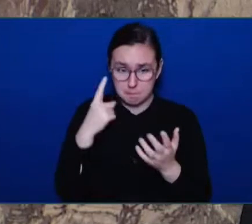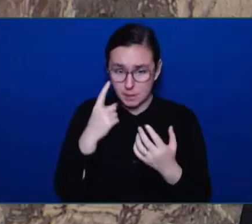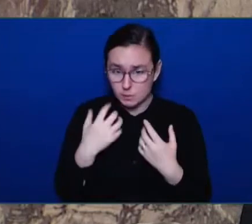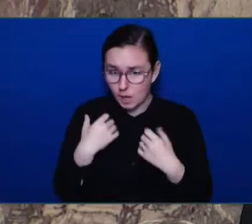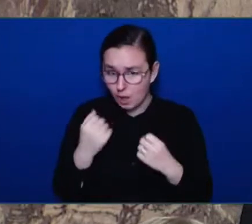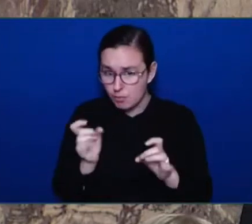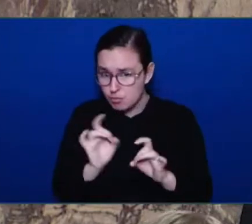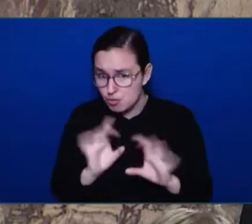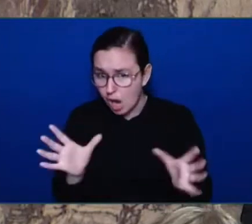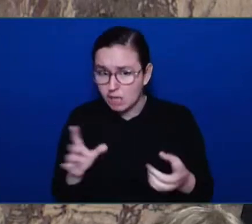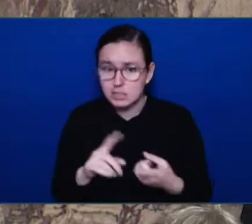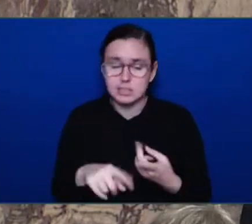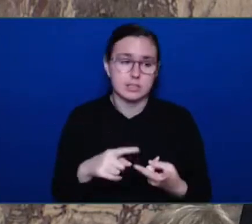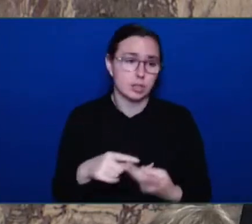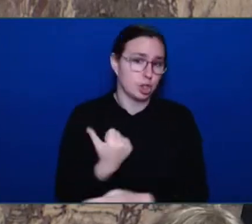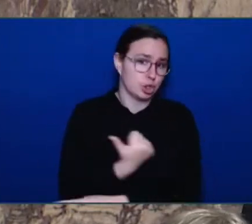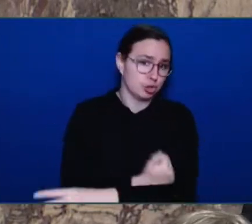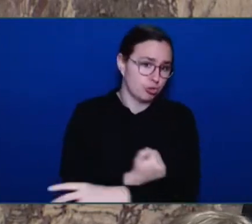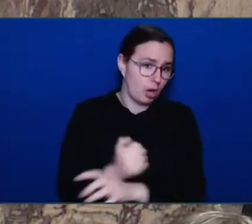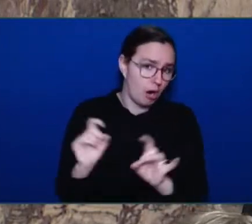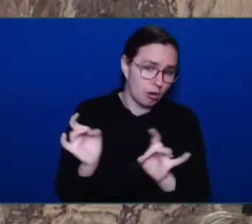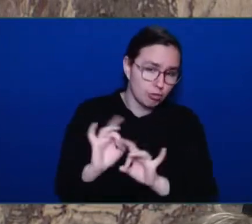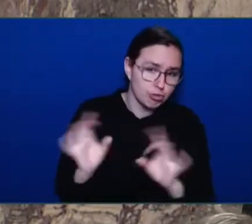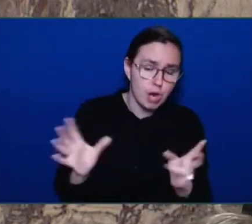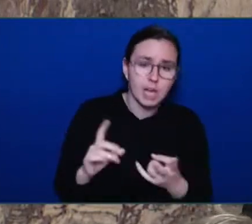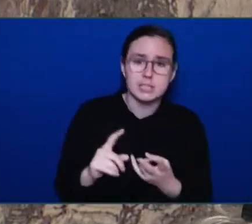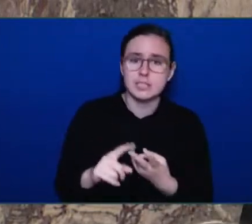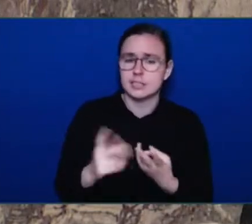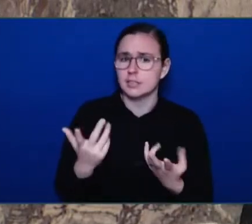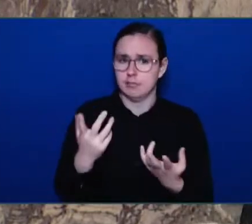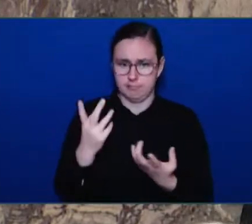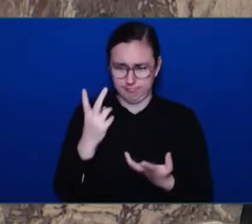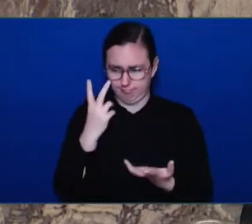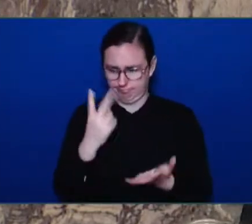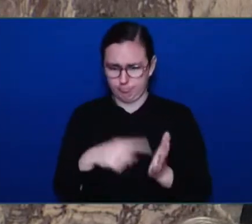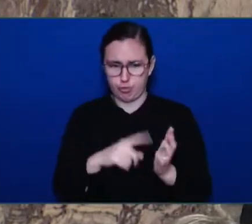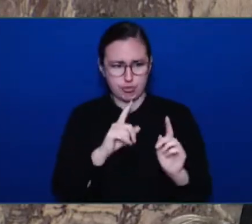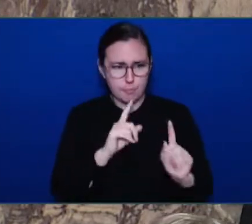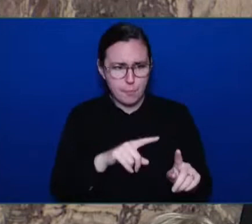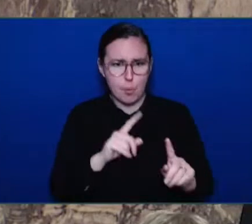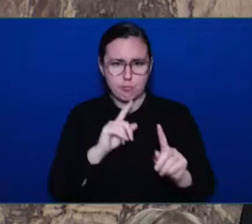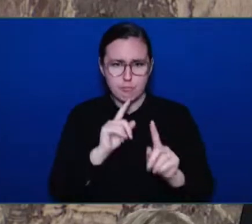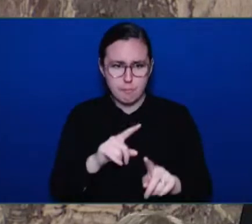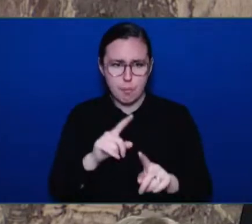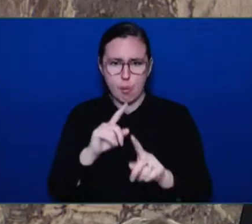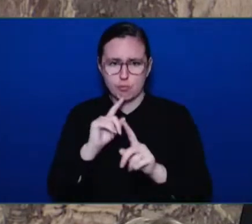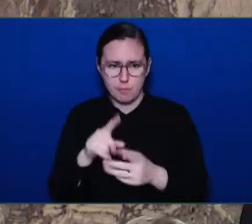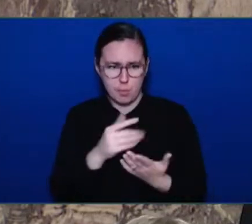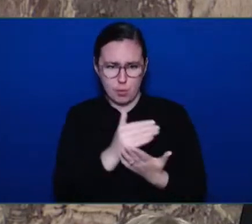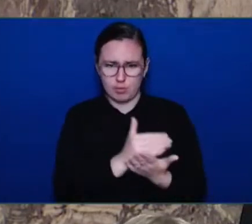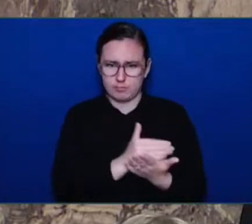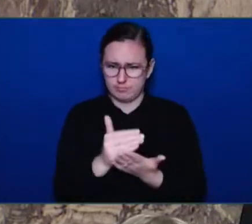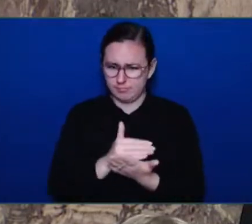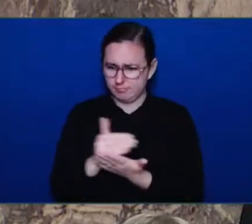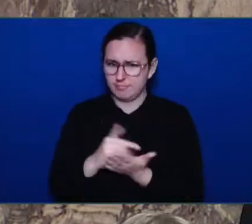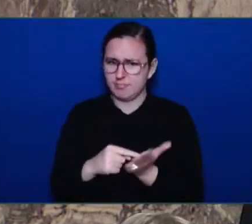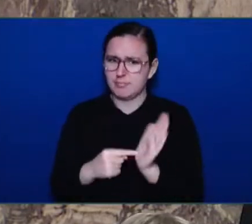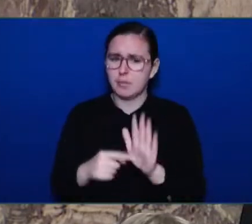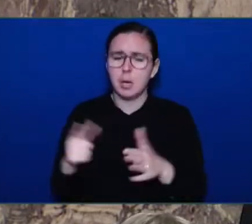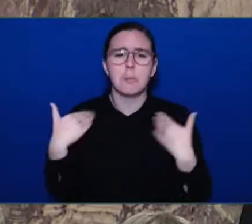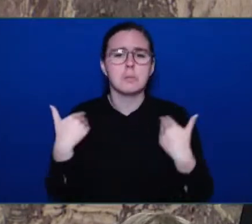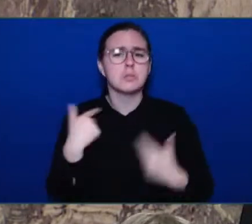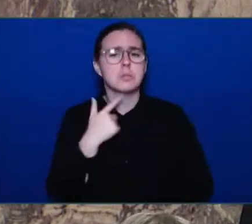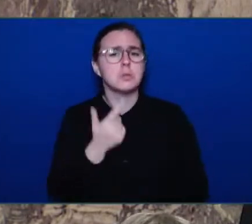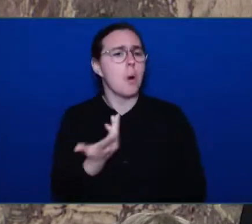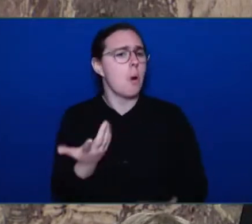reports. We've been listening to the minister talking about keeping all options on the table open. So it's clear now that